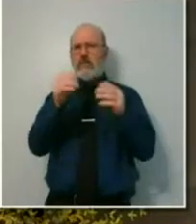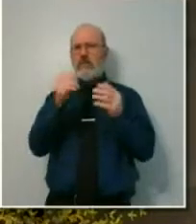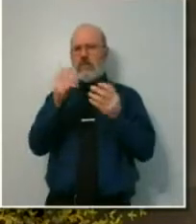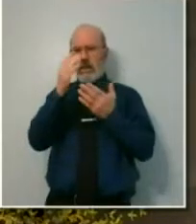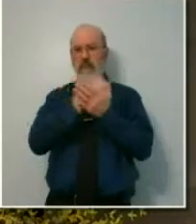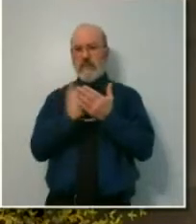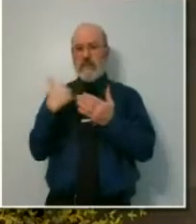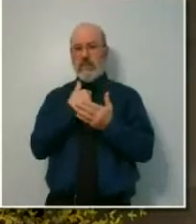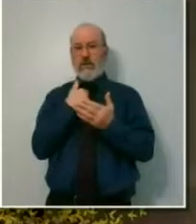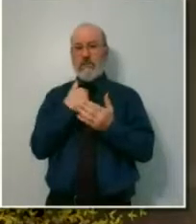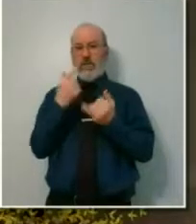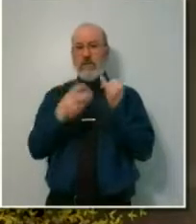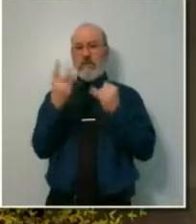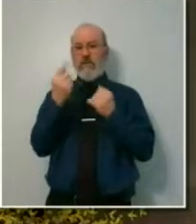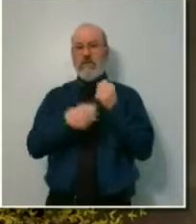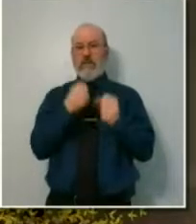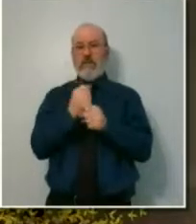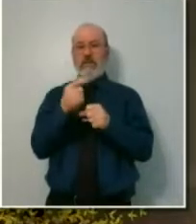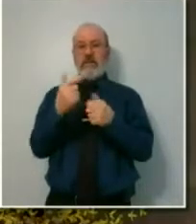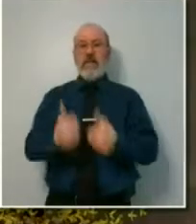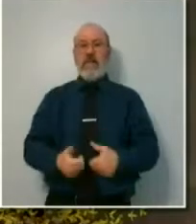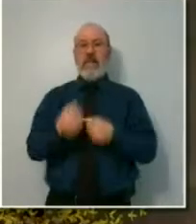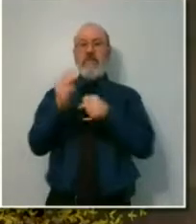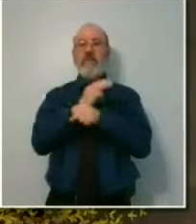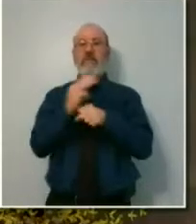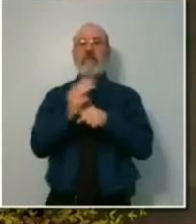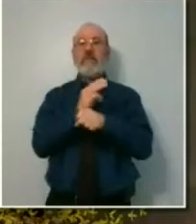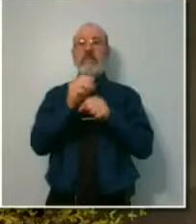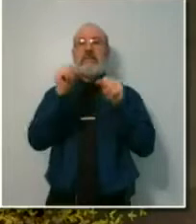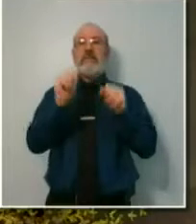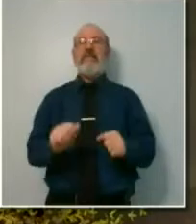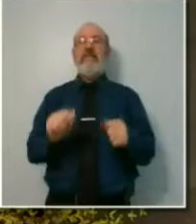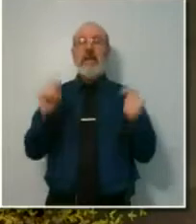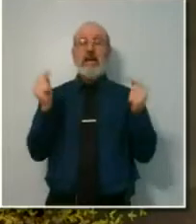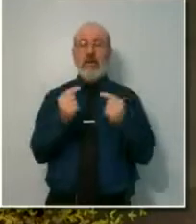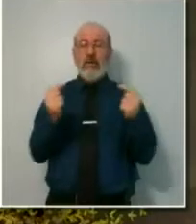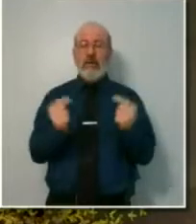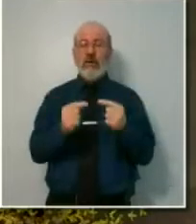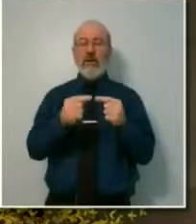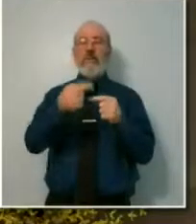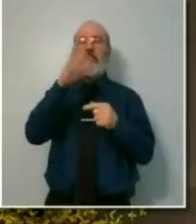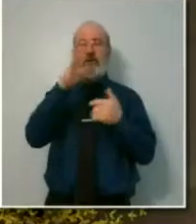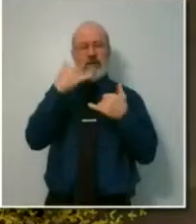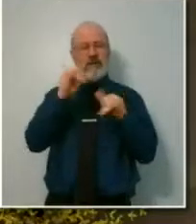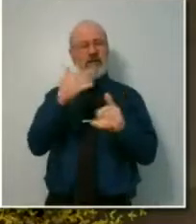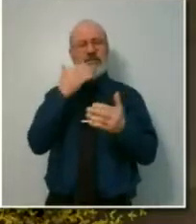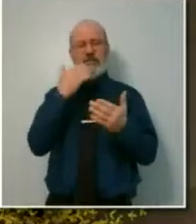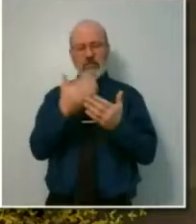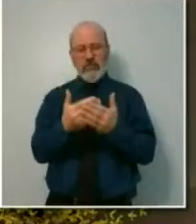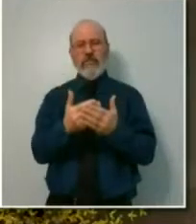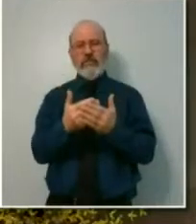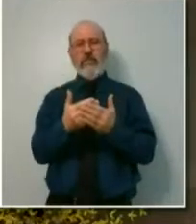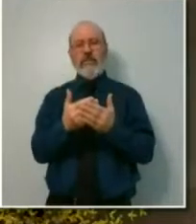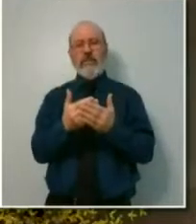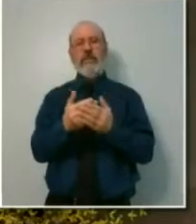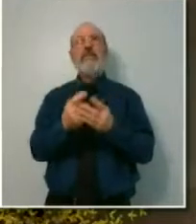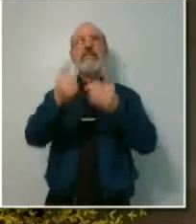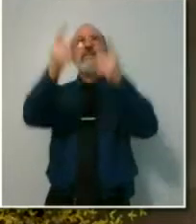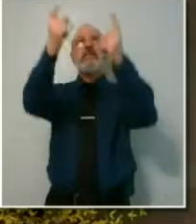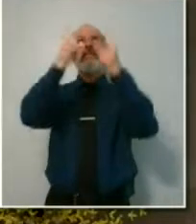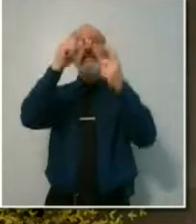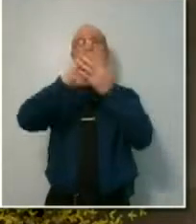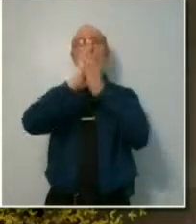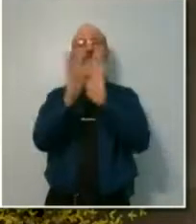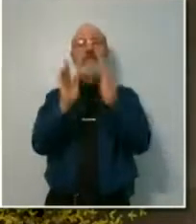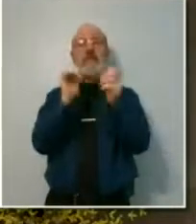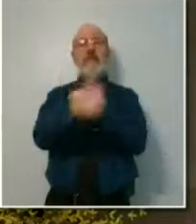years that life and ministry can hurt, but God is still good. He gives peace that passes